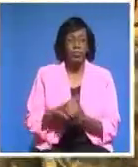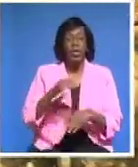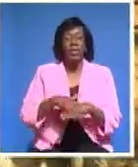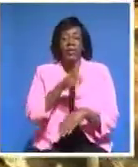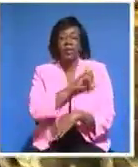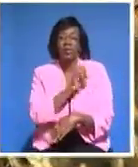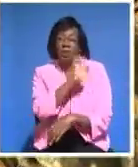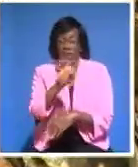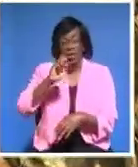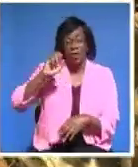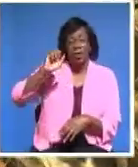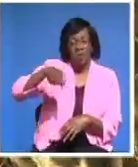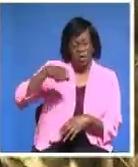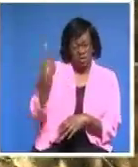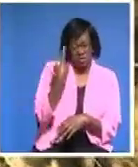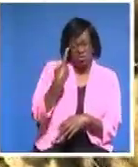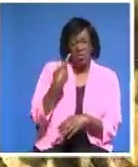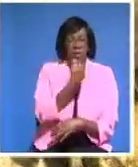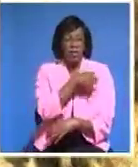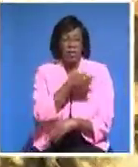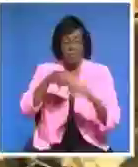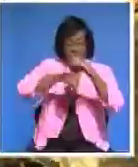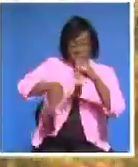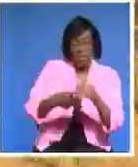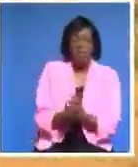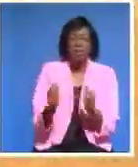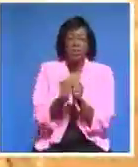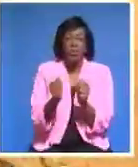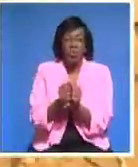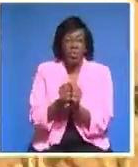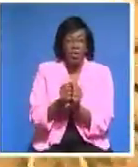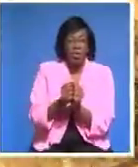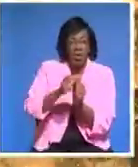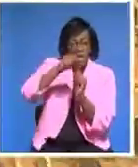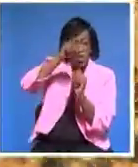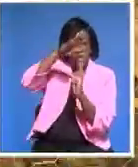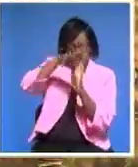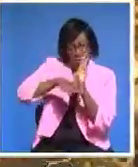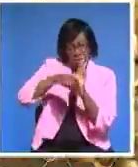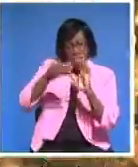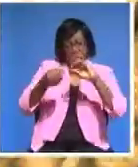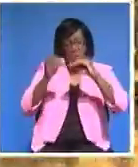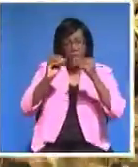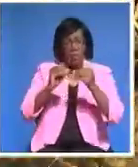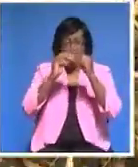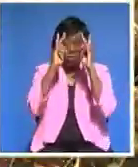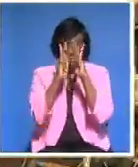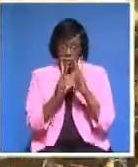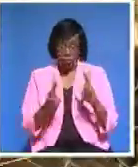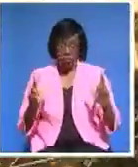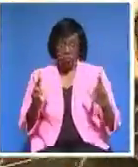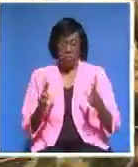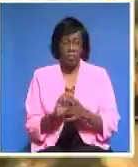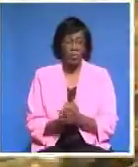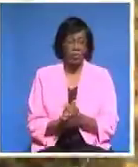they can only persist in countries with relatively low human population densities and is also triggered by